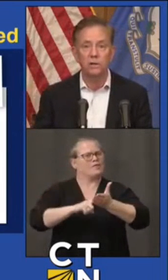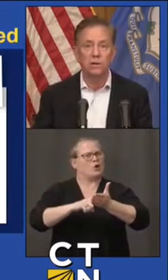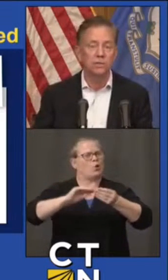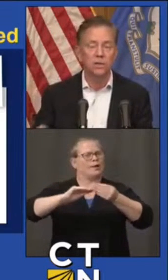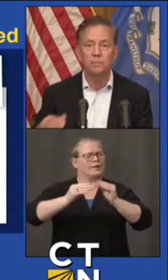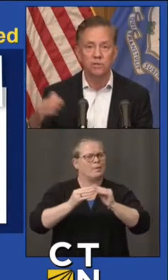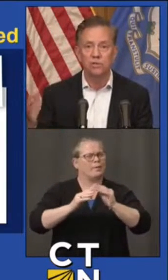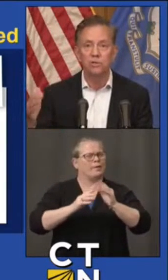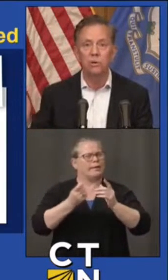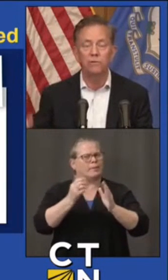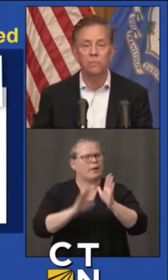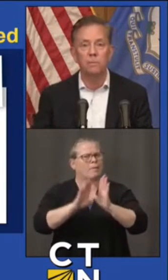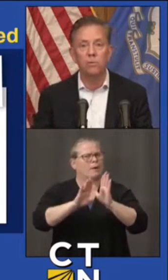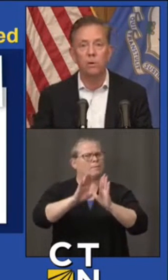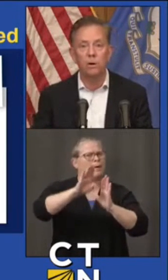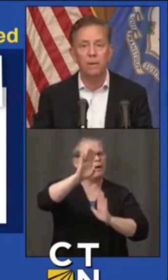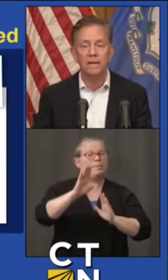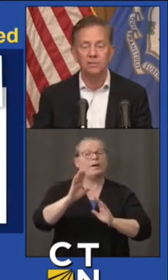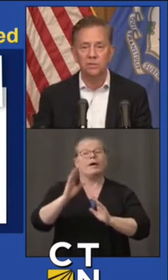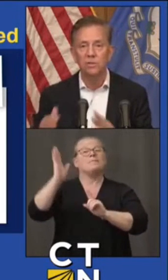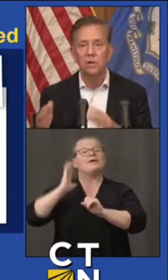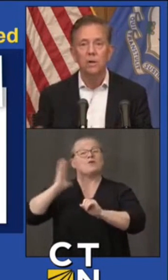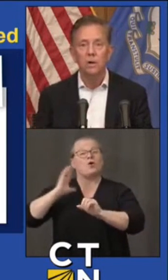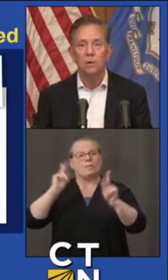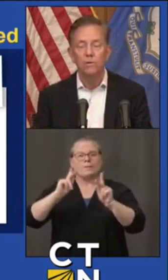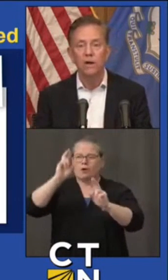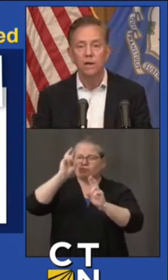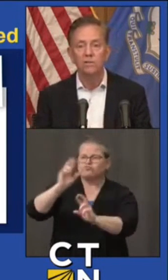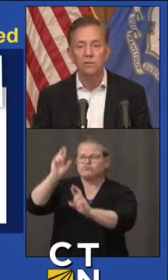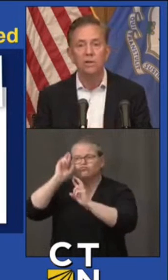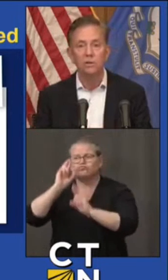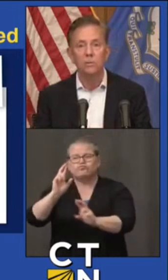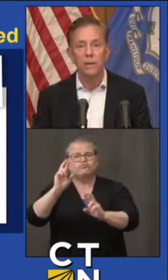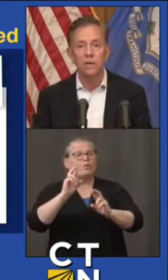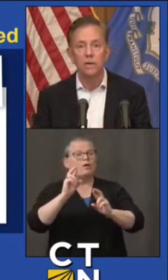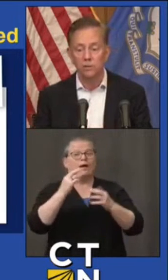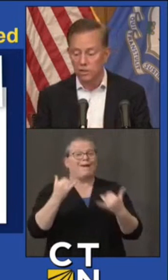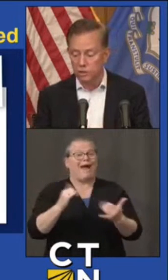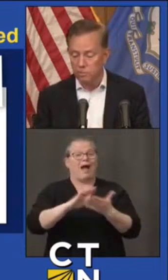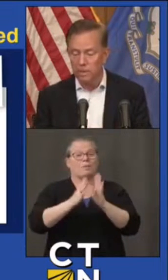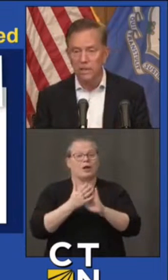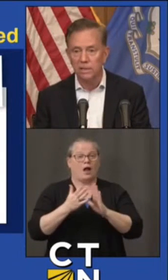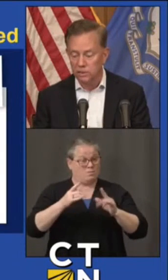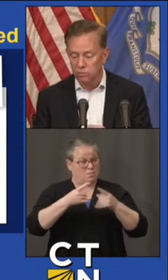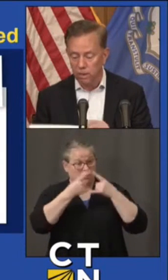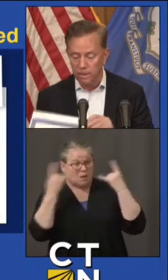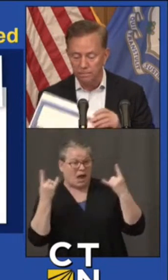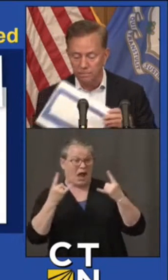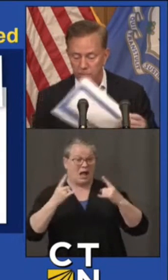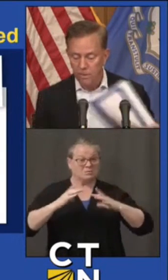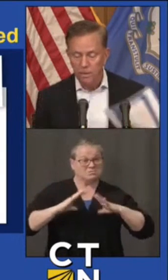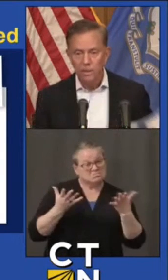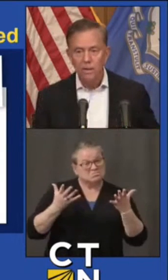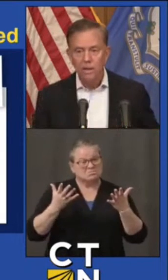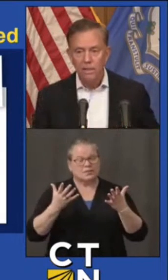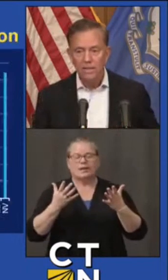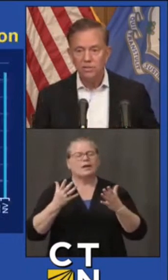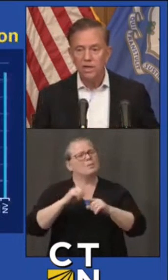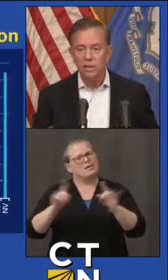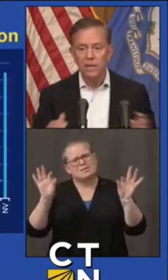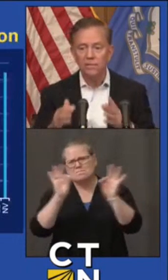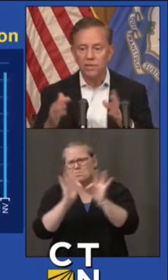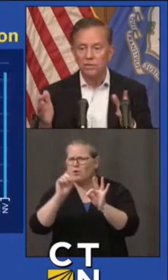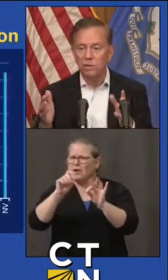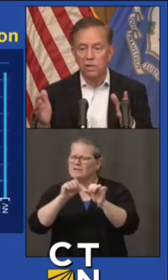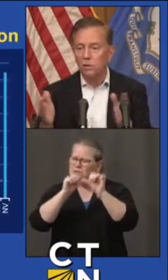together to I'm going to sue you if you made me wear a mask. We've got to continue to maintain our discipline and get this right. That said,